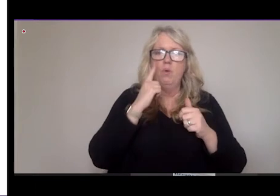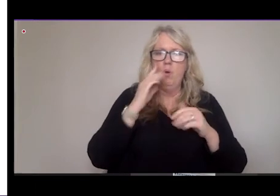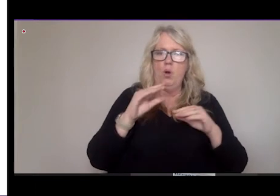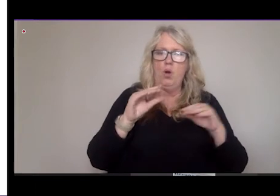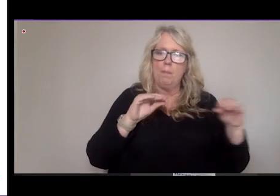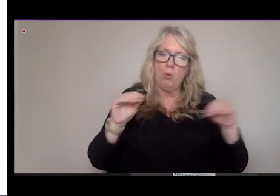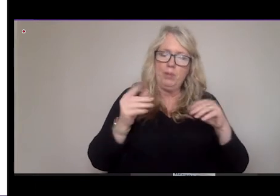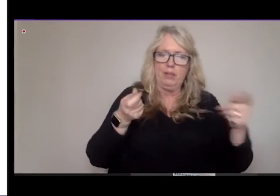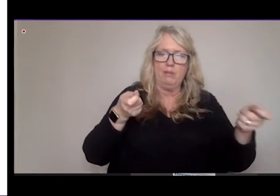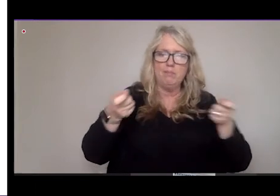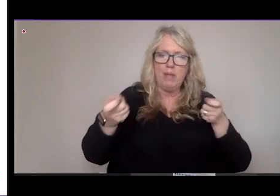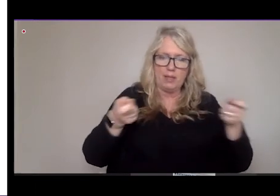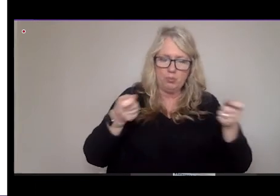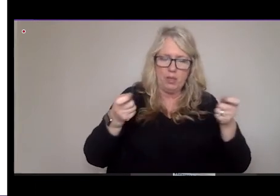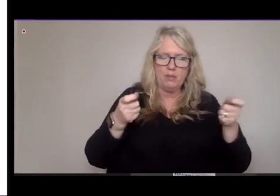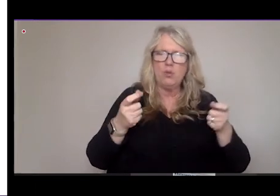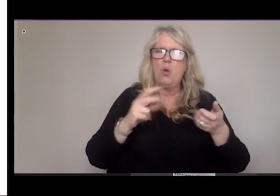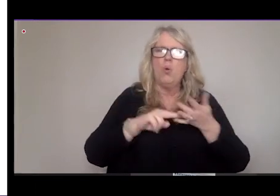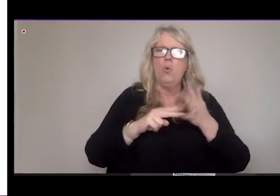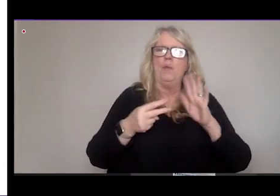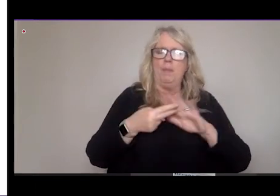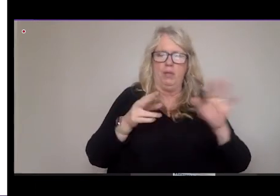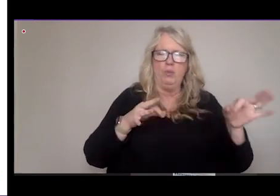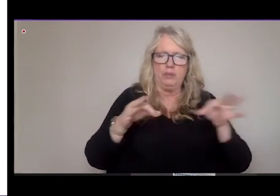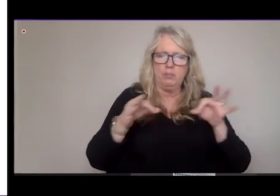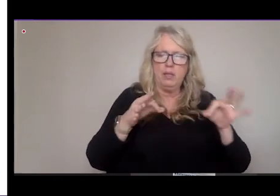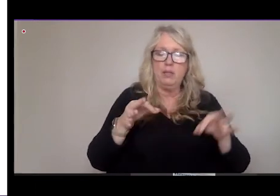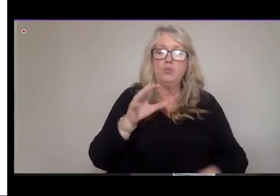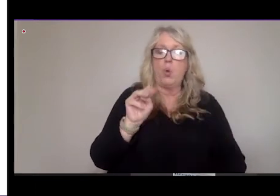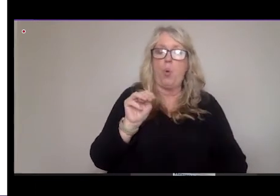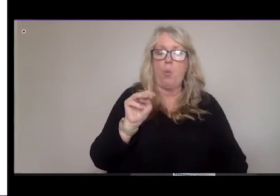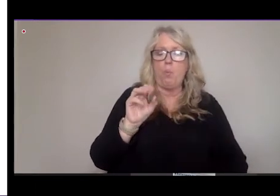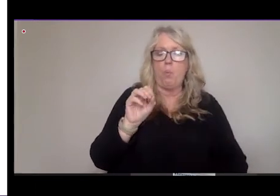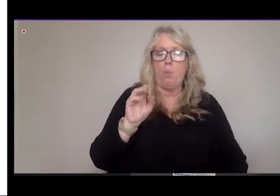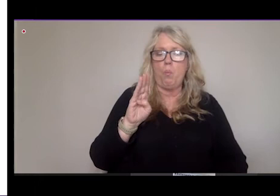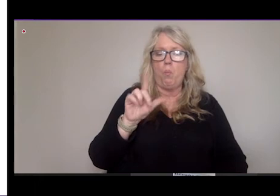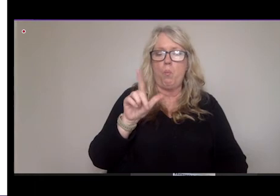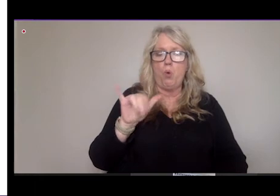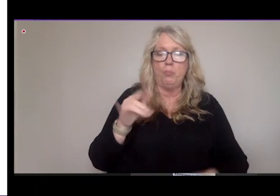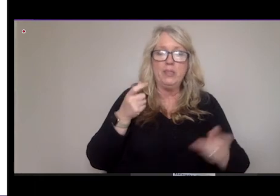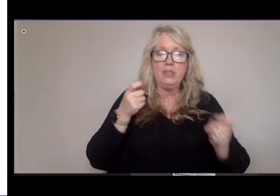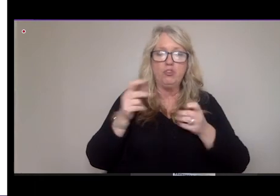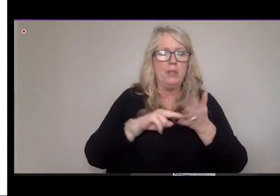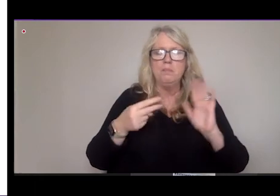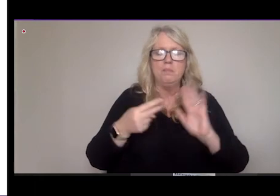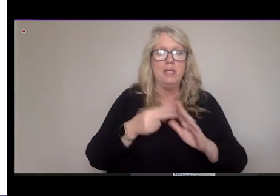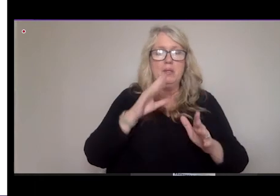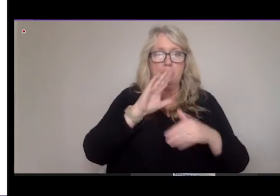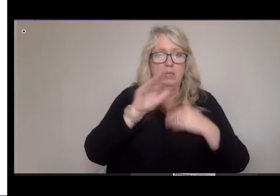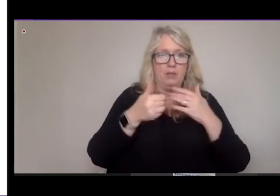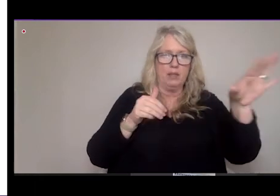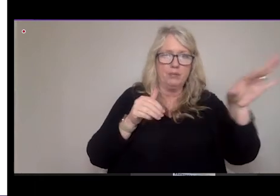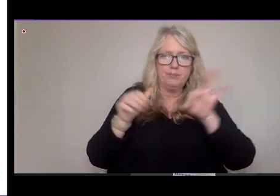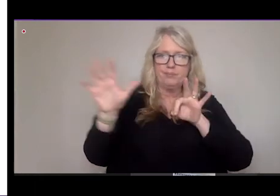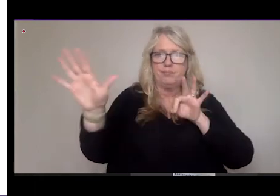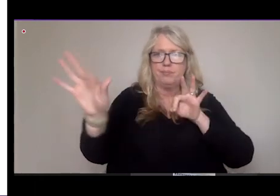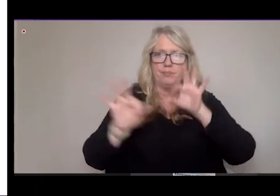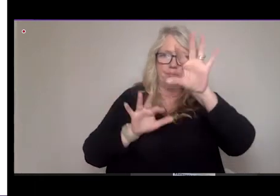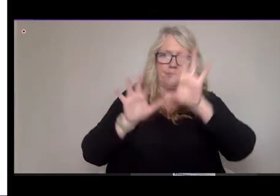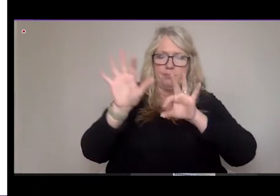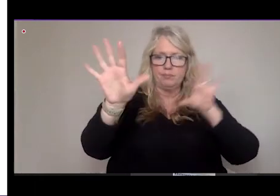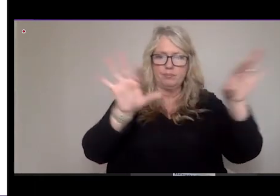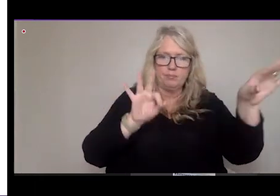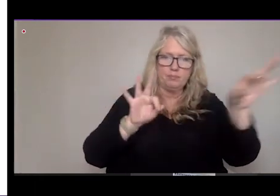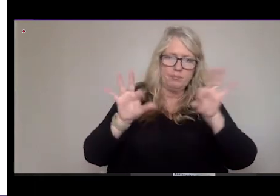the notion of mobility management. And I'll explain to you what that is, but mobility management is really about taking all